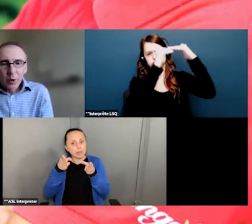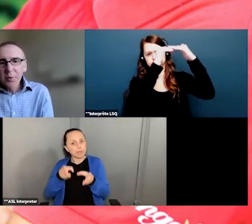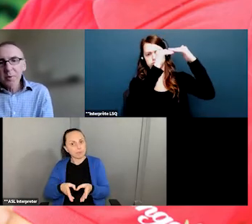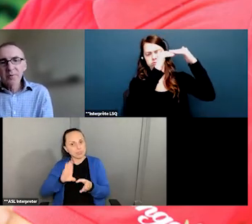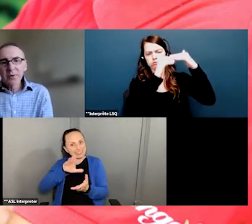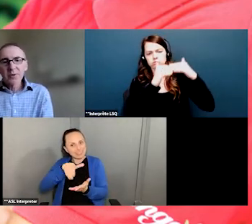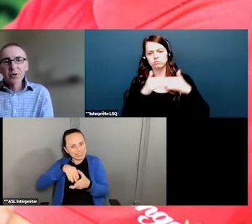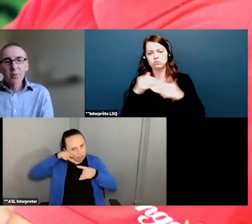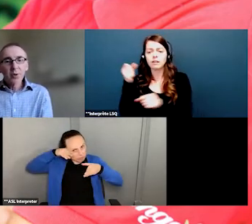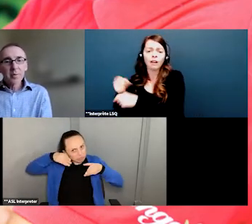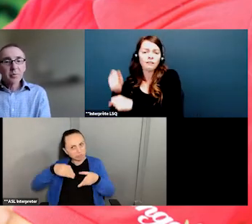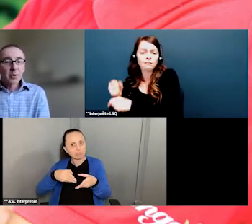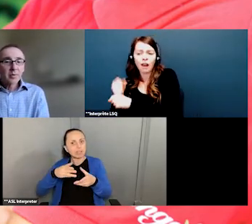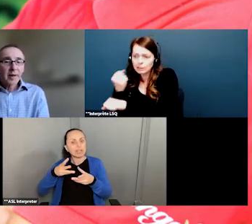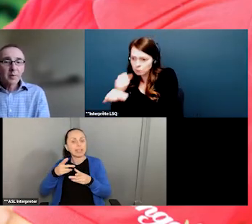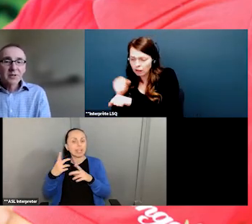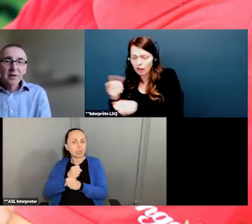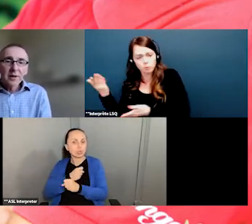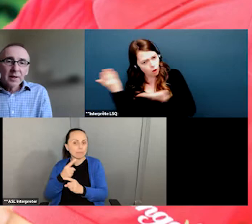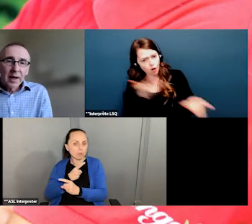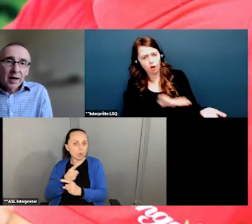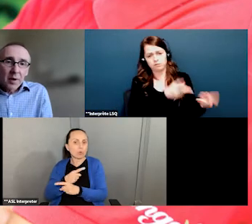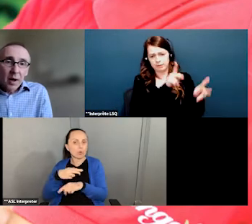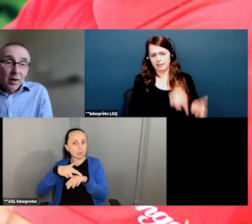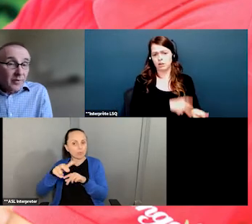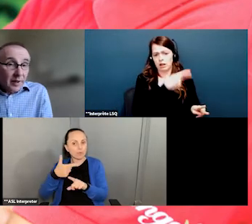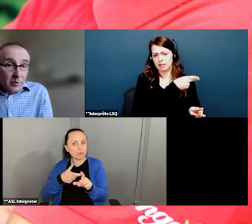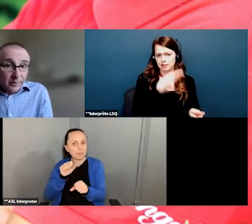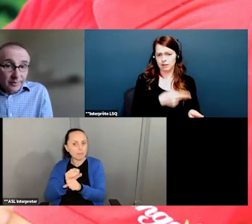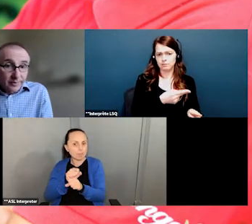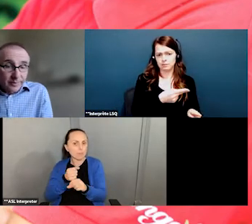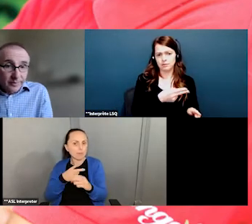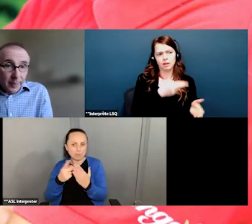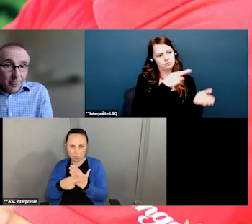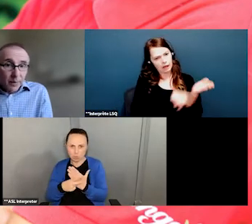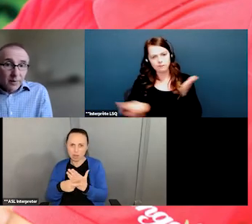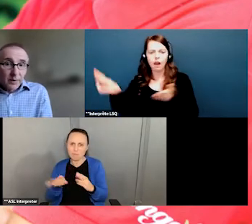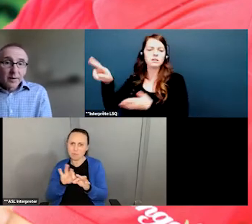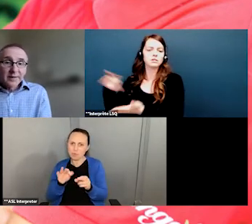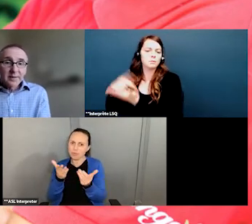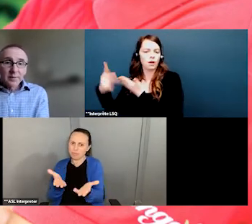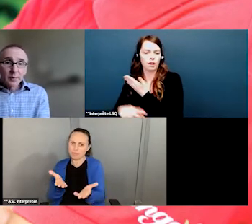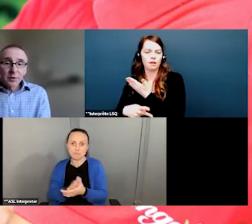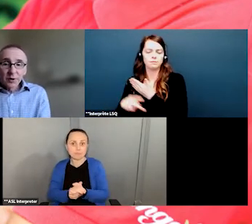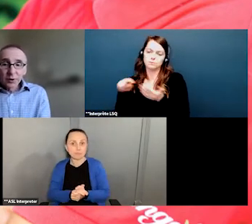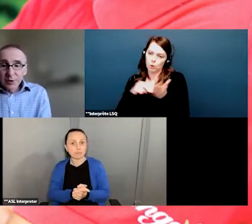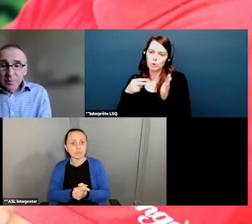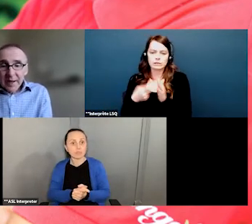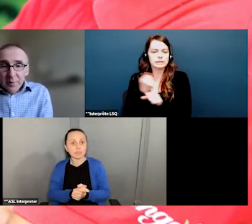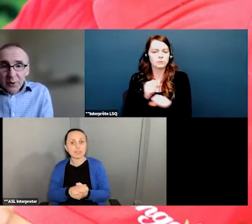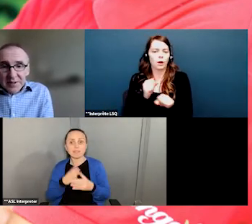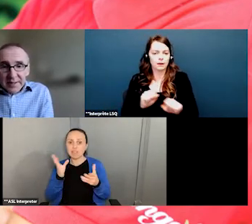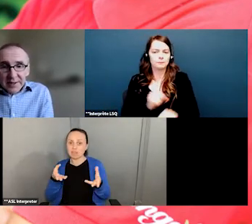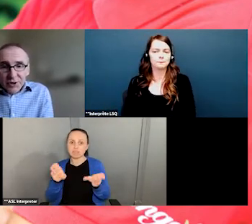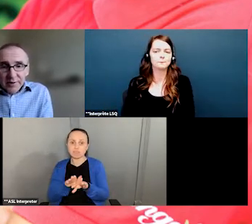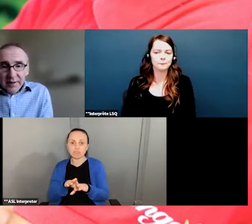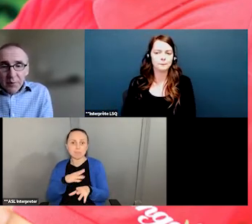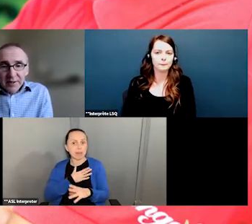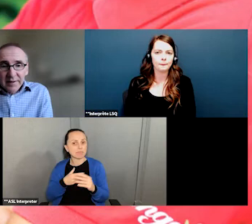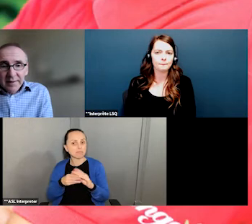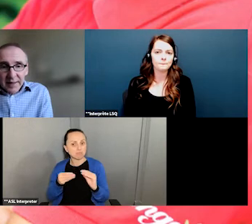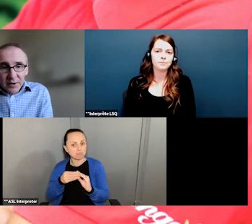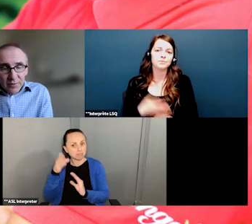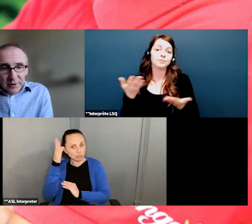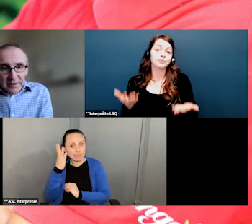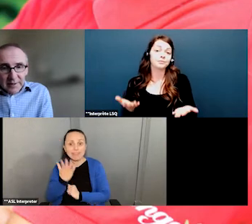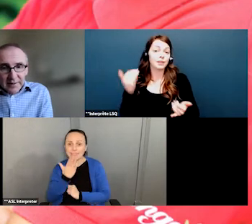including appropriate referrals to employment programs, are available. This will conclude my presentation, and I